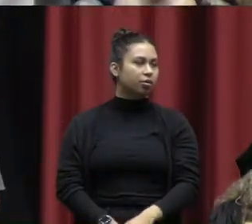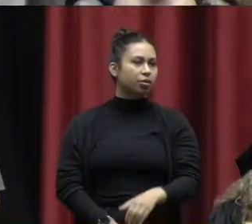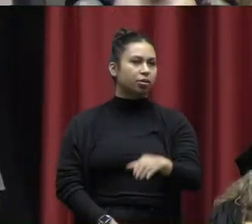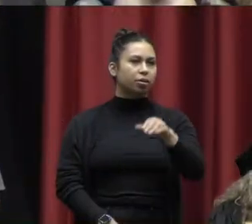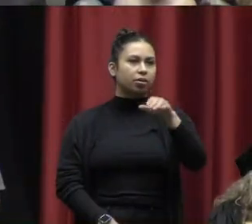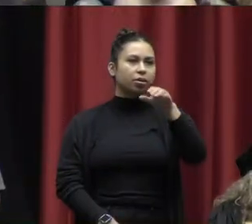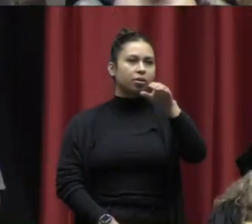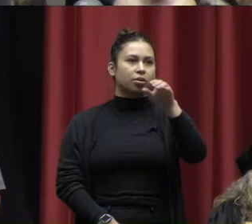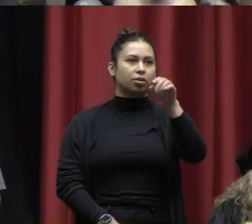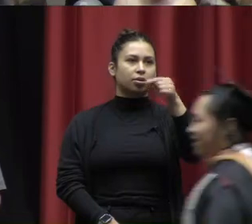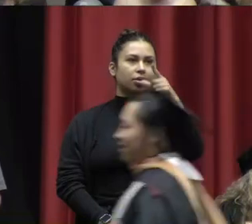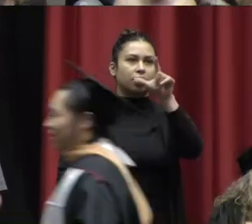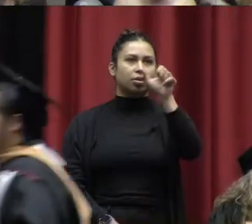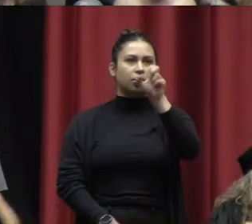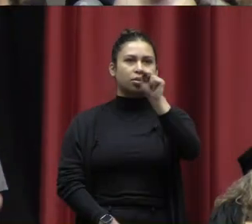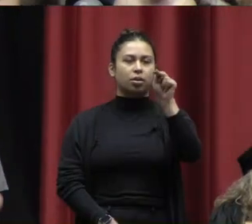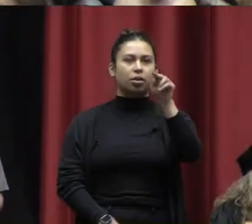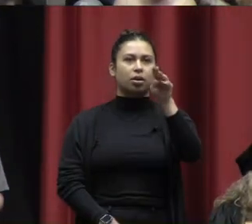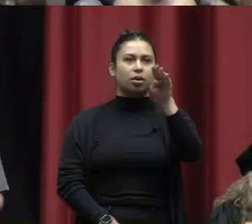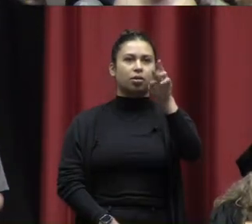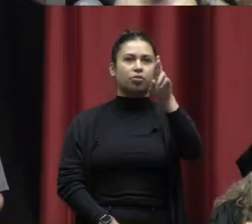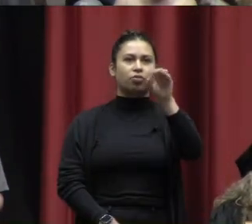Glenn Roberts.